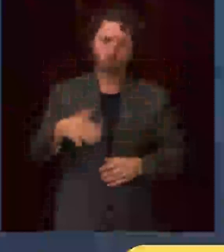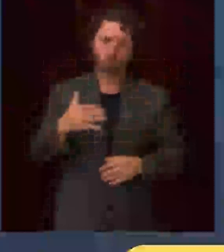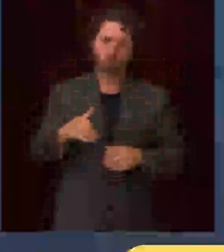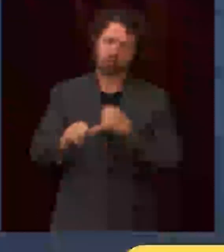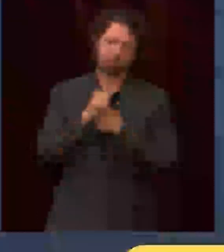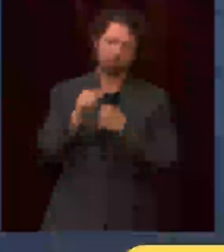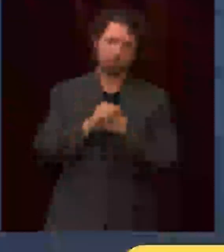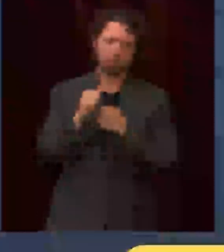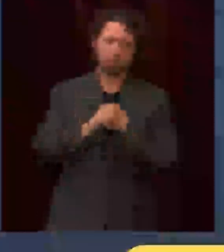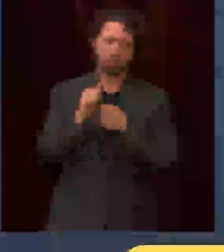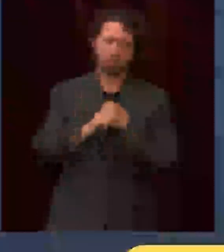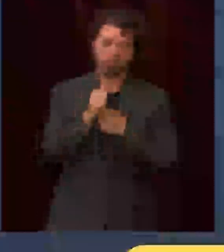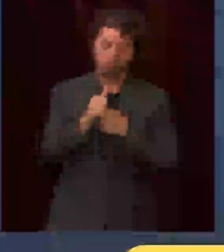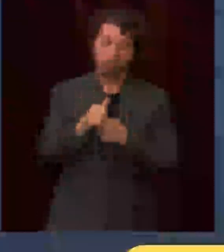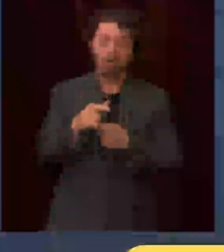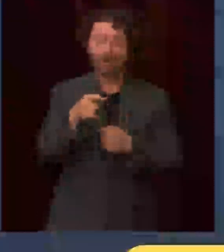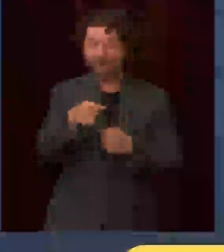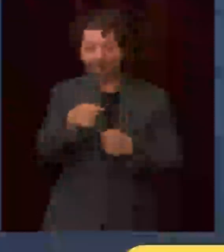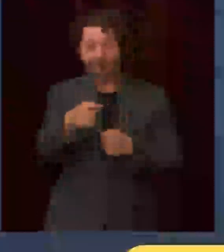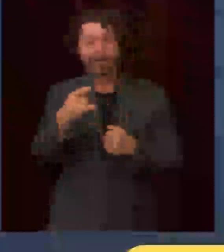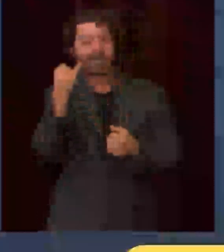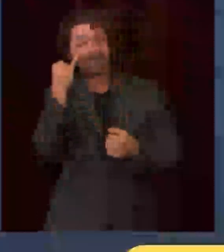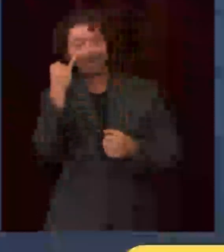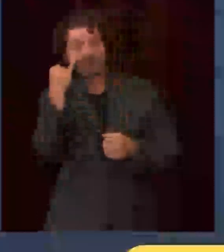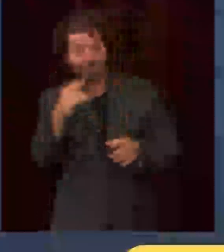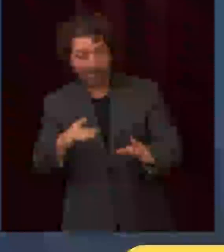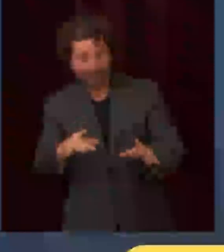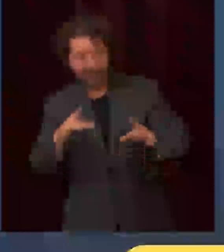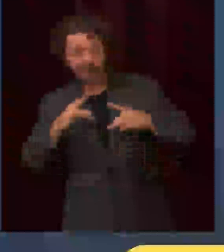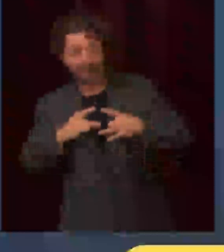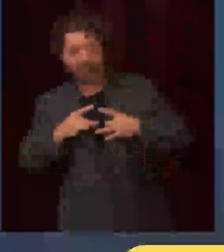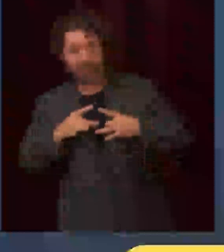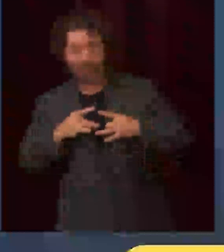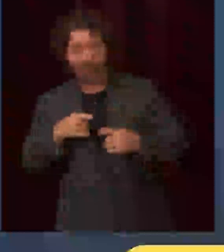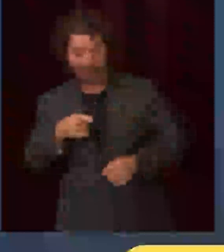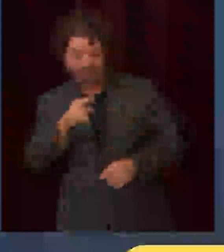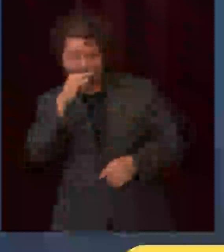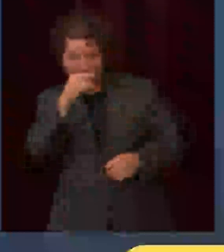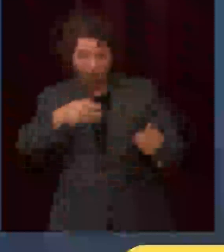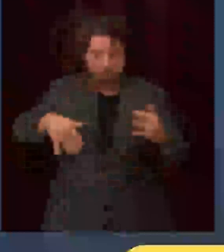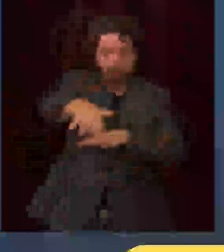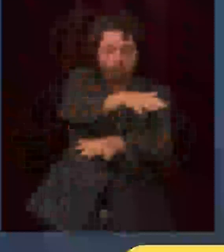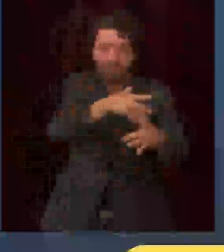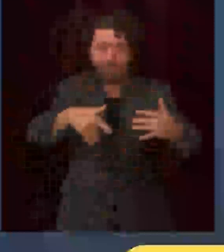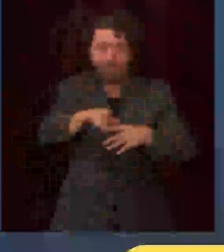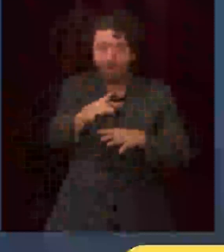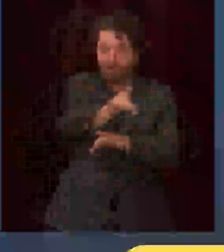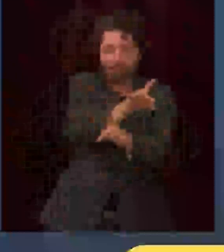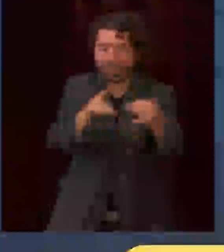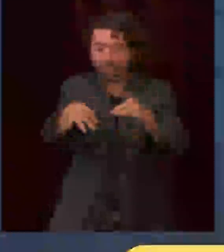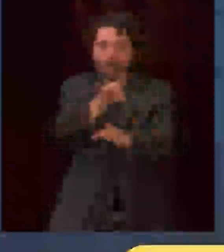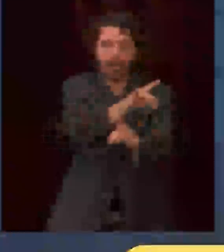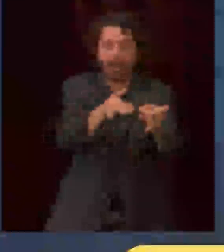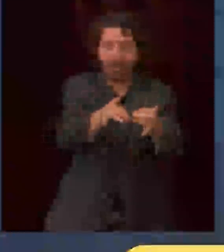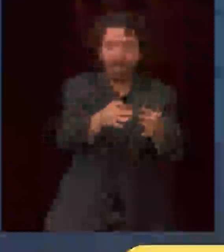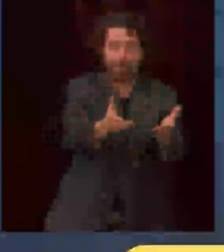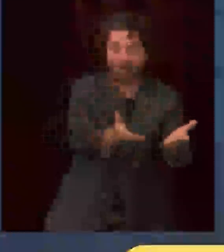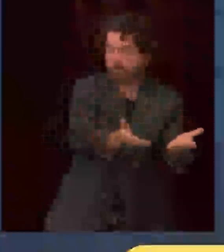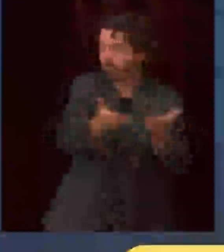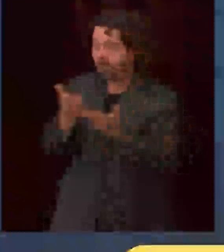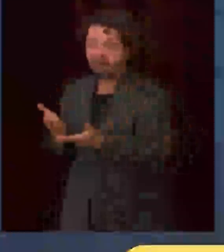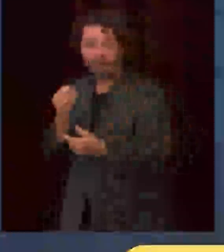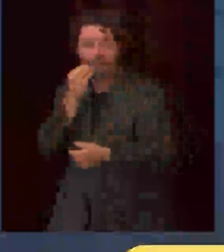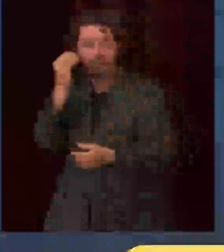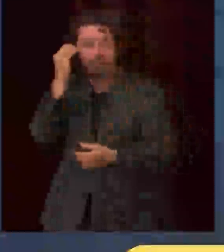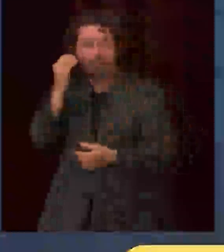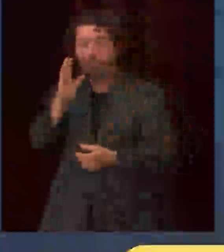That transmission, you can have a perfectly robust, pink-cheeked little 11-year-old, but he can infect grandma really easily,